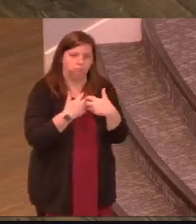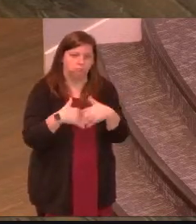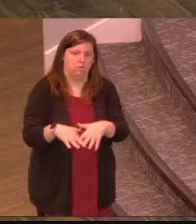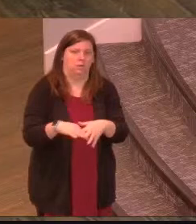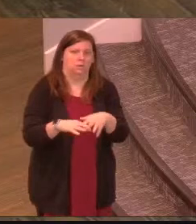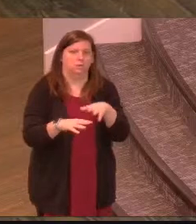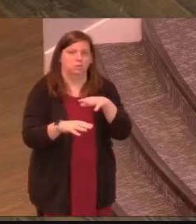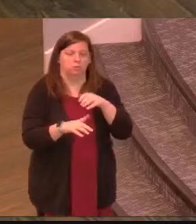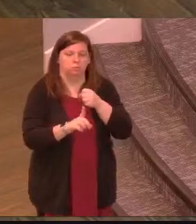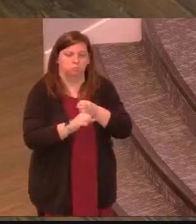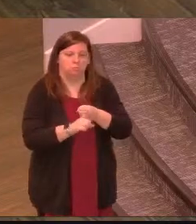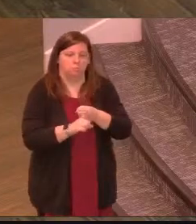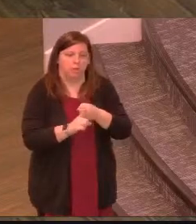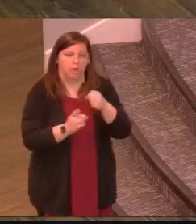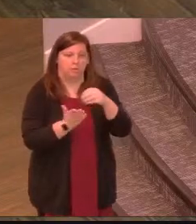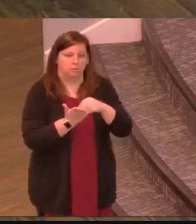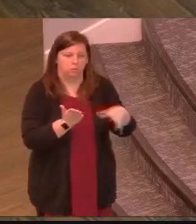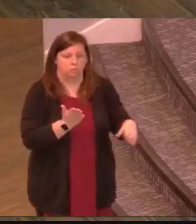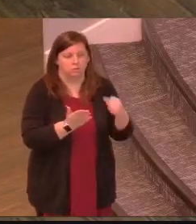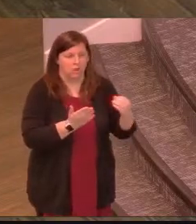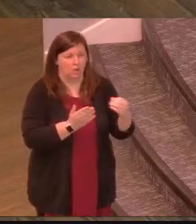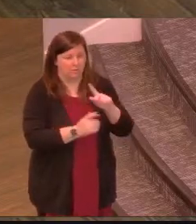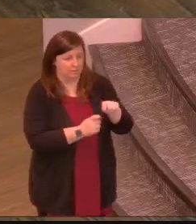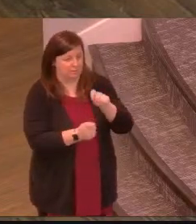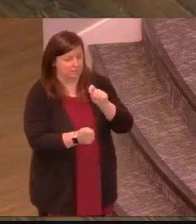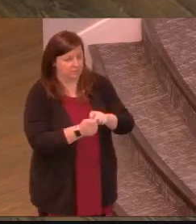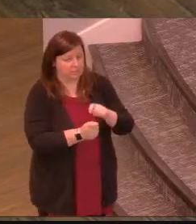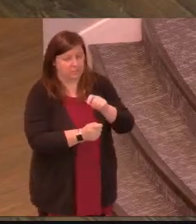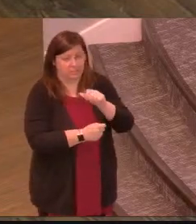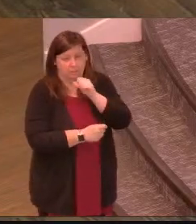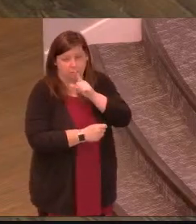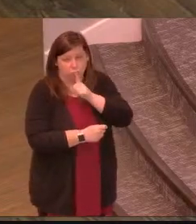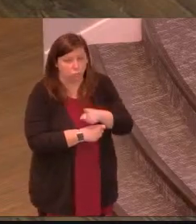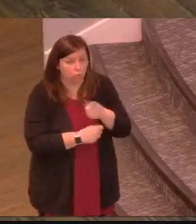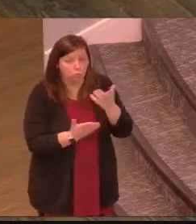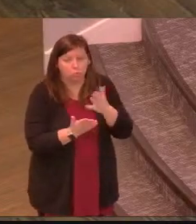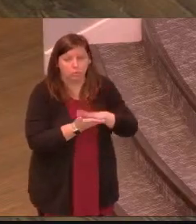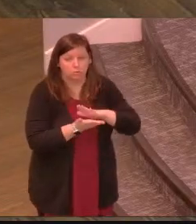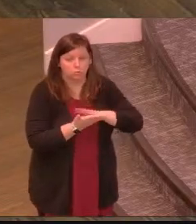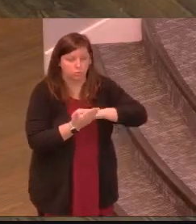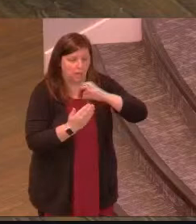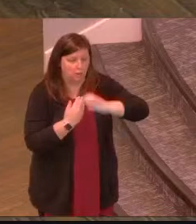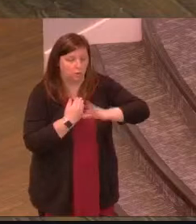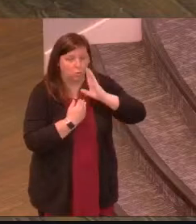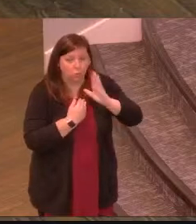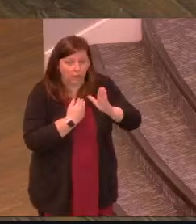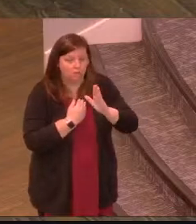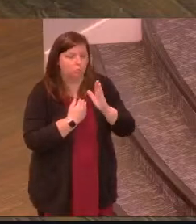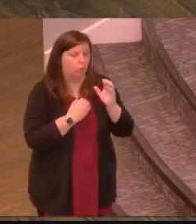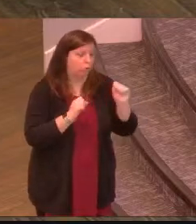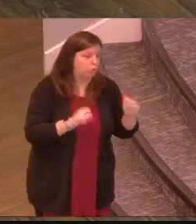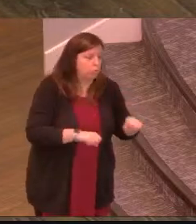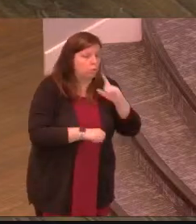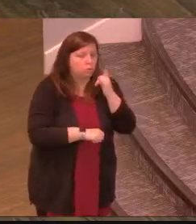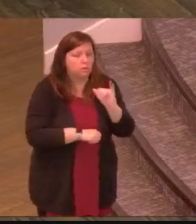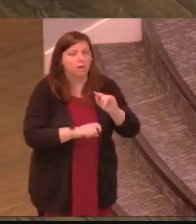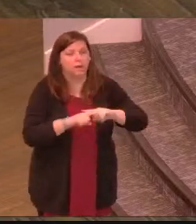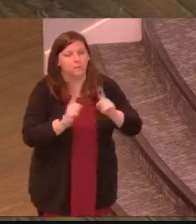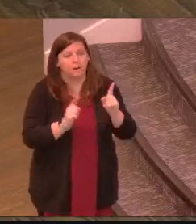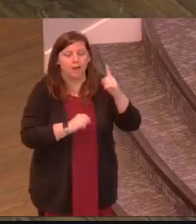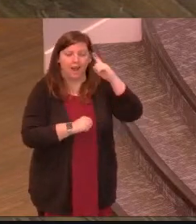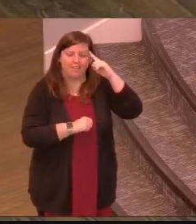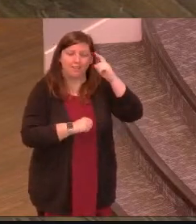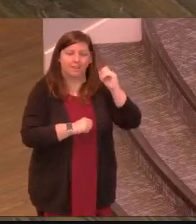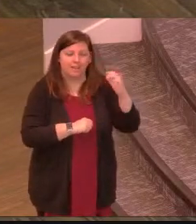school calendar will look like or could look like. But I think that spending some time thinking about possibilities, researching what